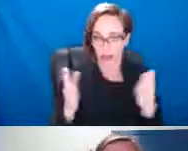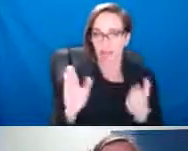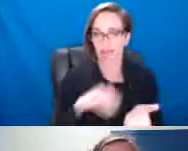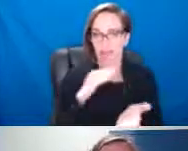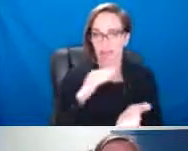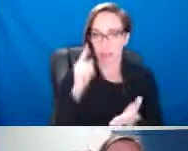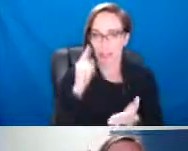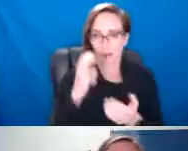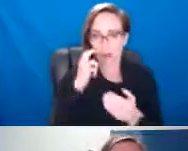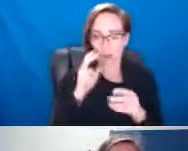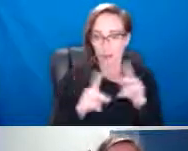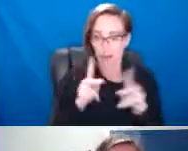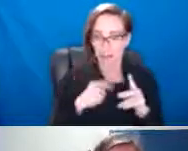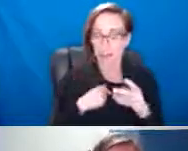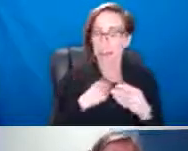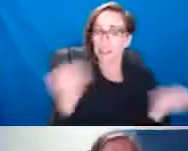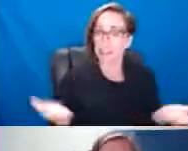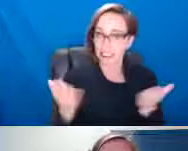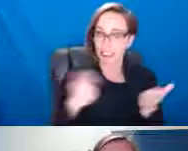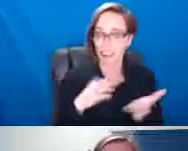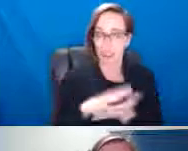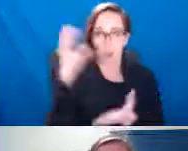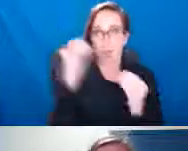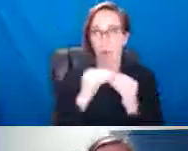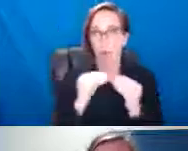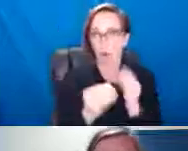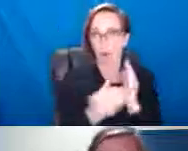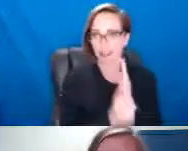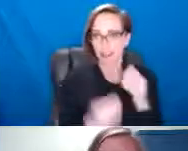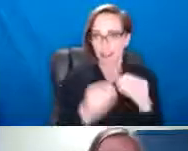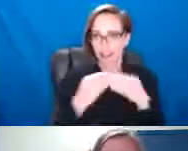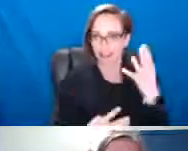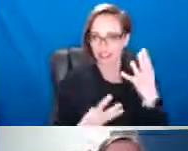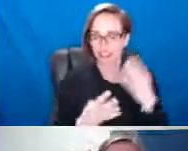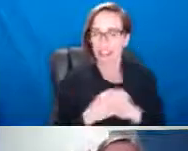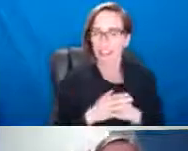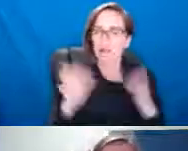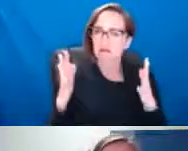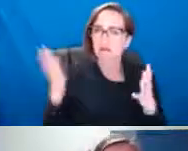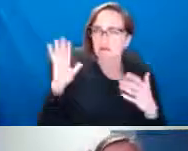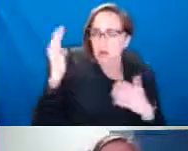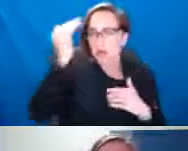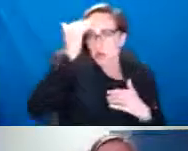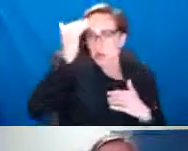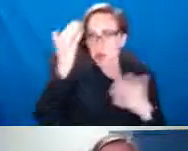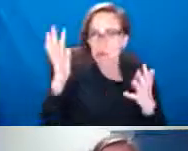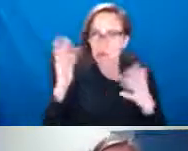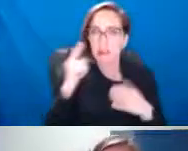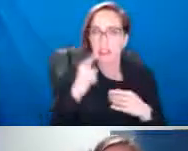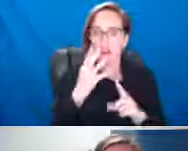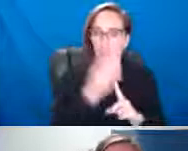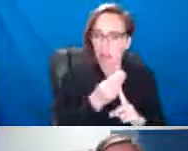had to learn a whole new set of skills because I did understand deaf culture and I